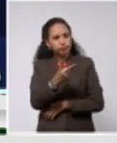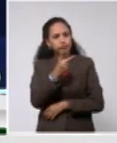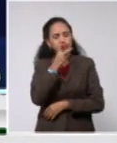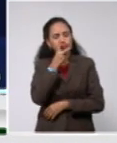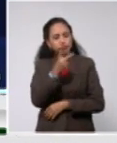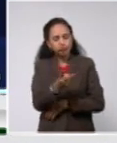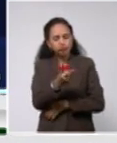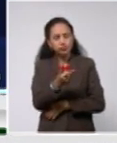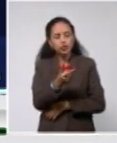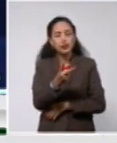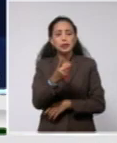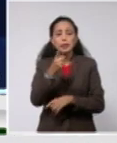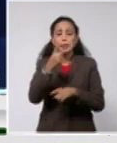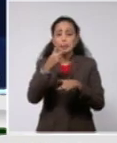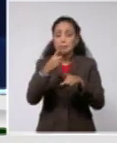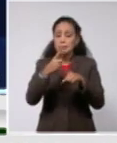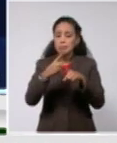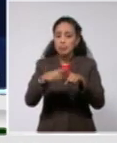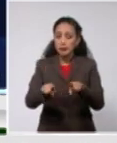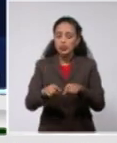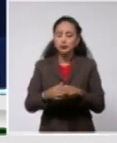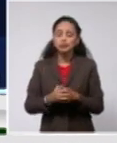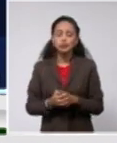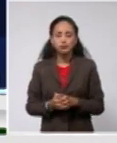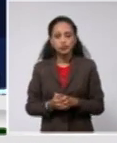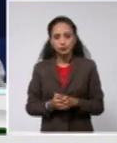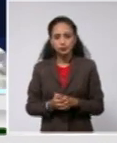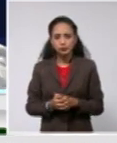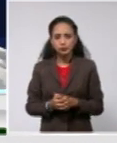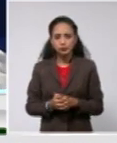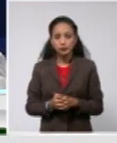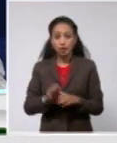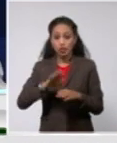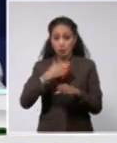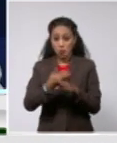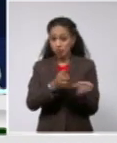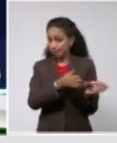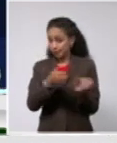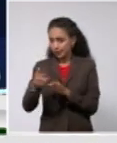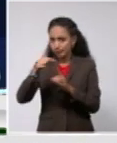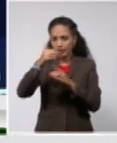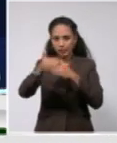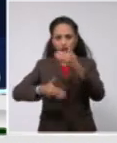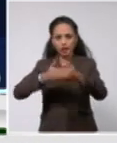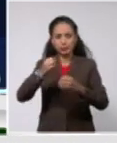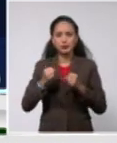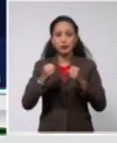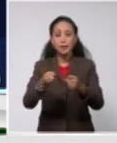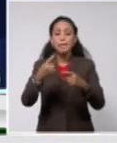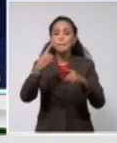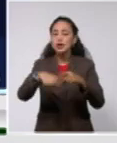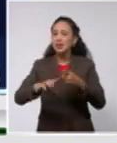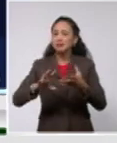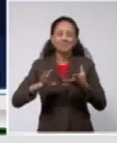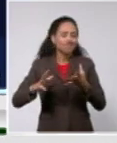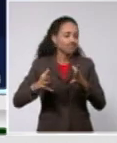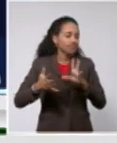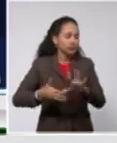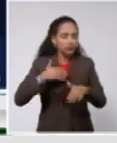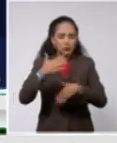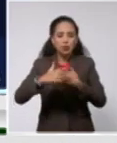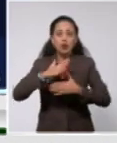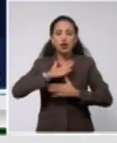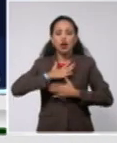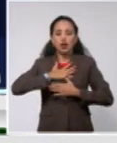We offer our condolences to her family and friends. The other patient was a